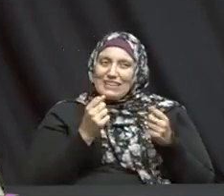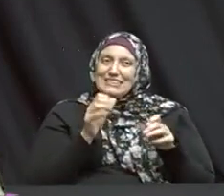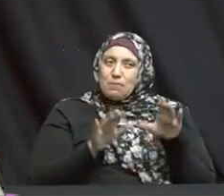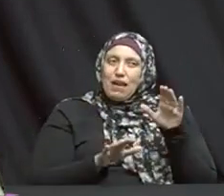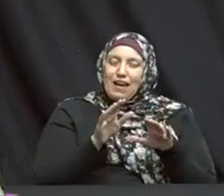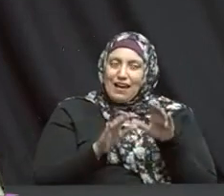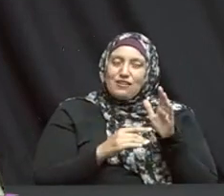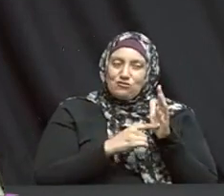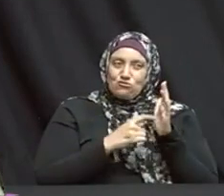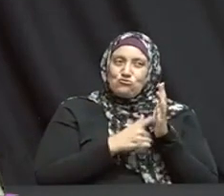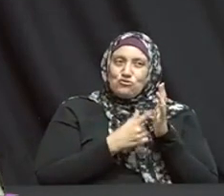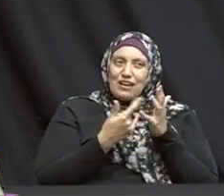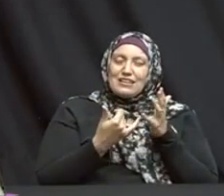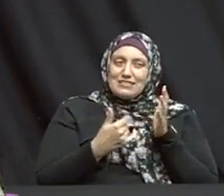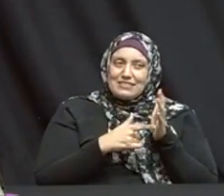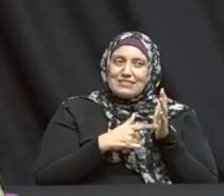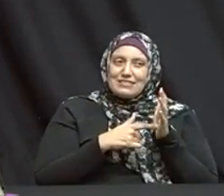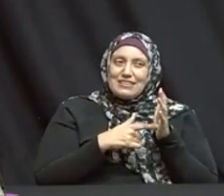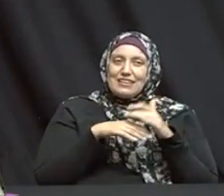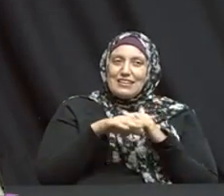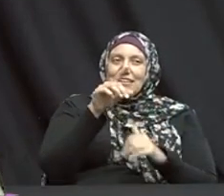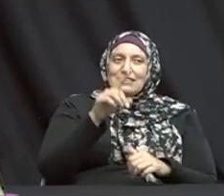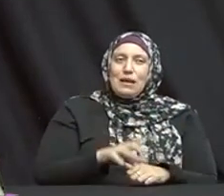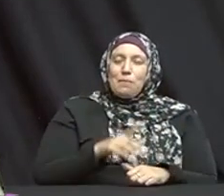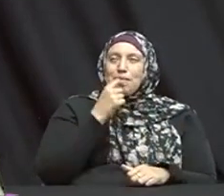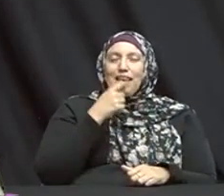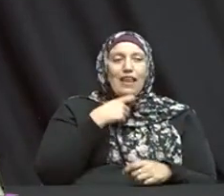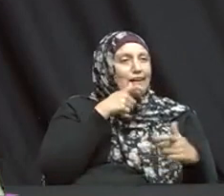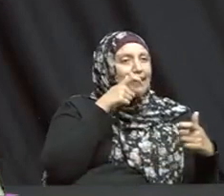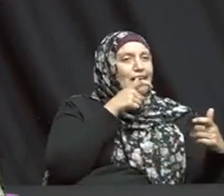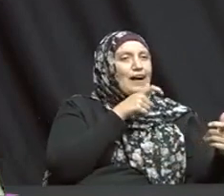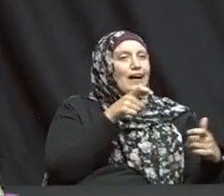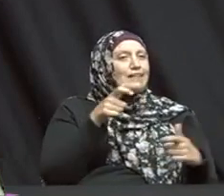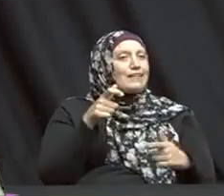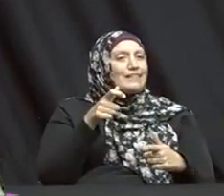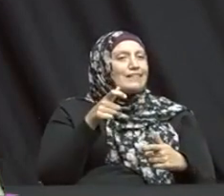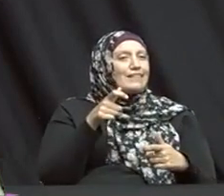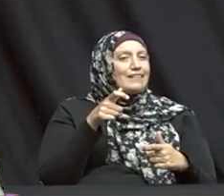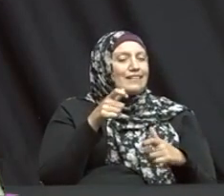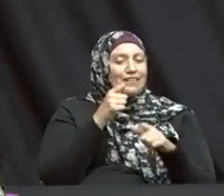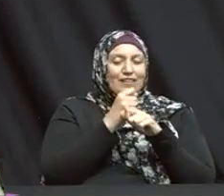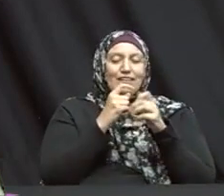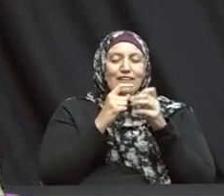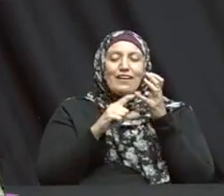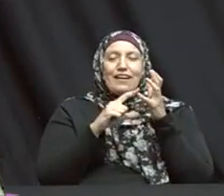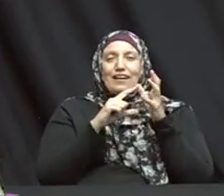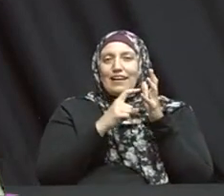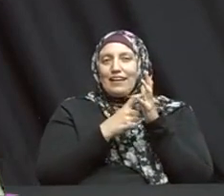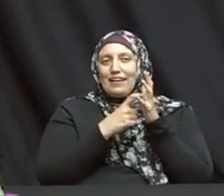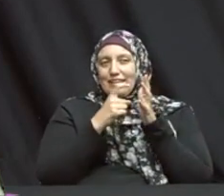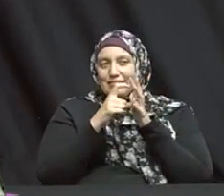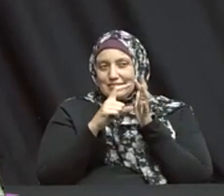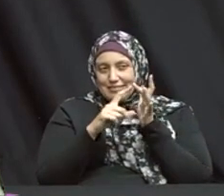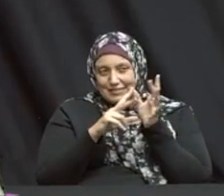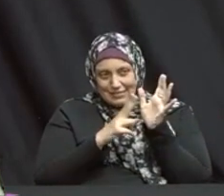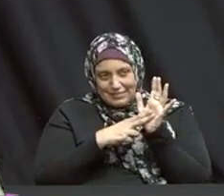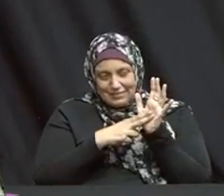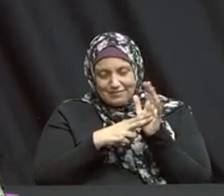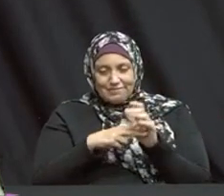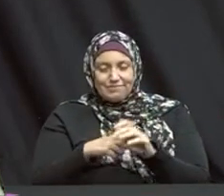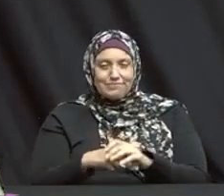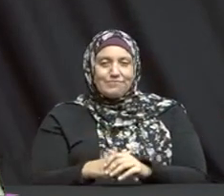who will be the testamentary trust is like a guardian. It's like a qayyim in the Islamic term. And that guardian will be looking after